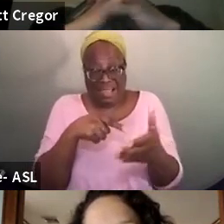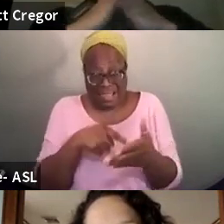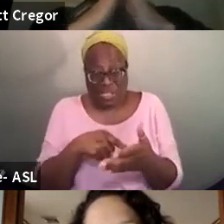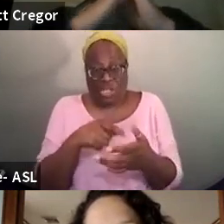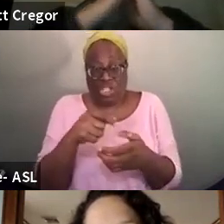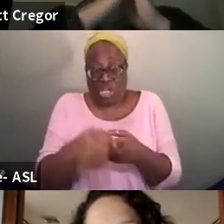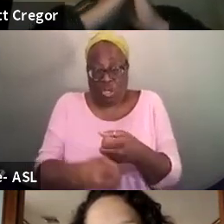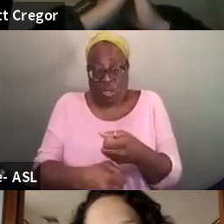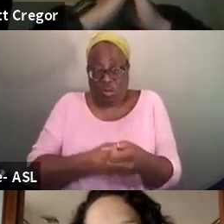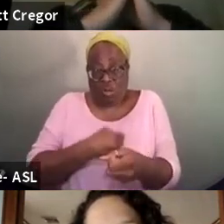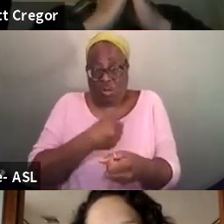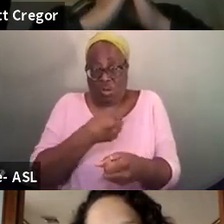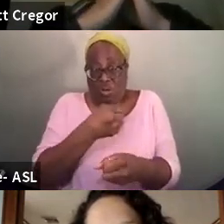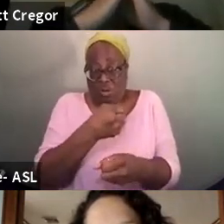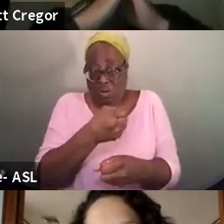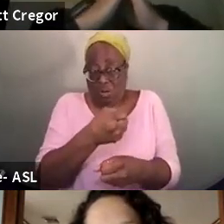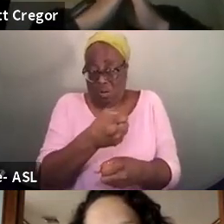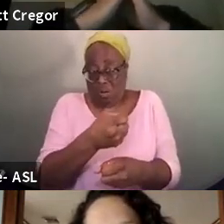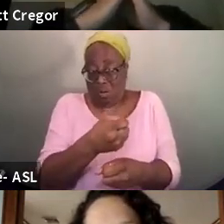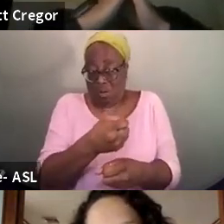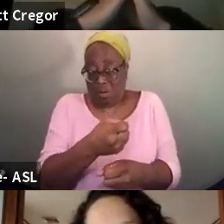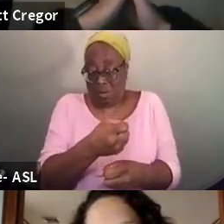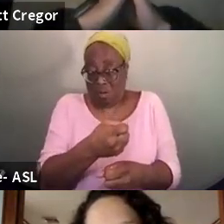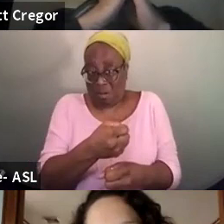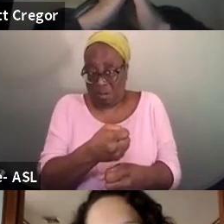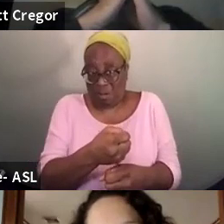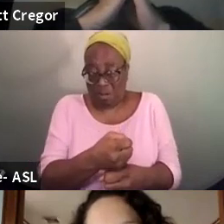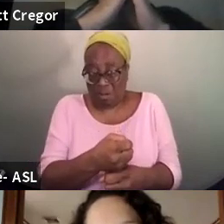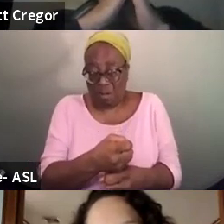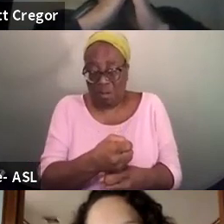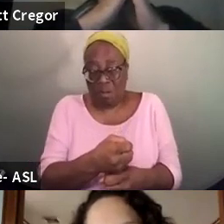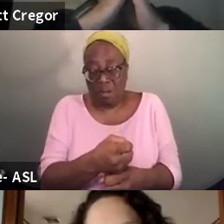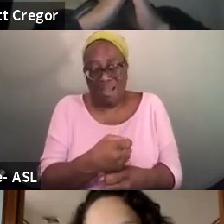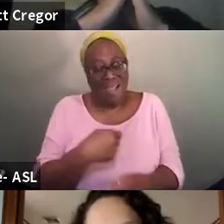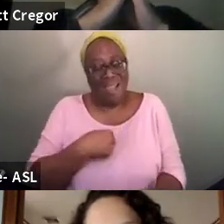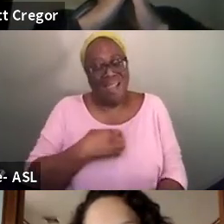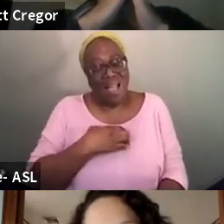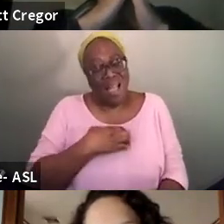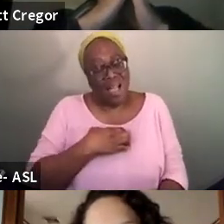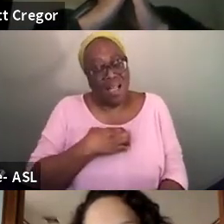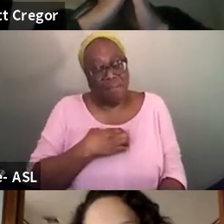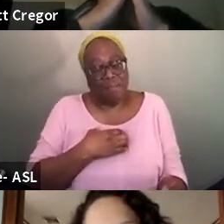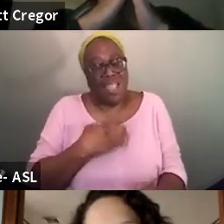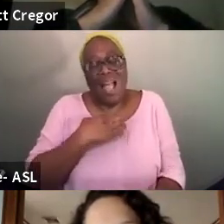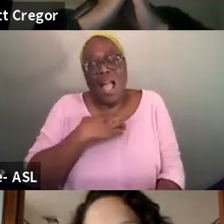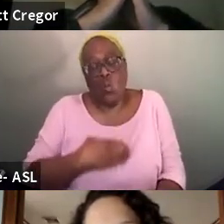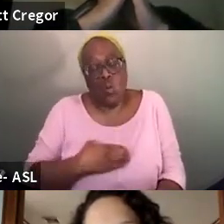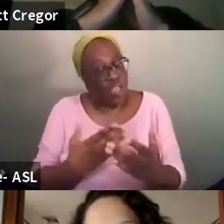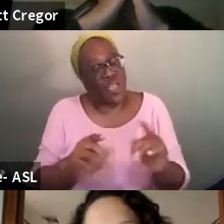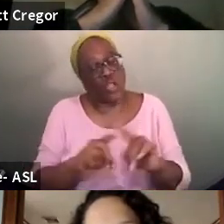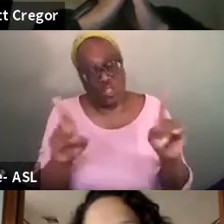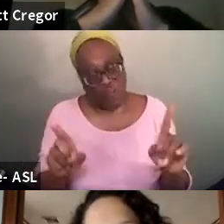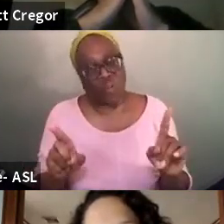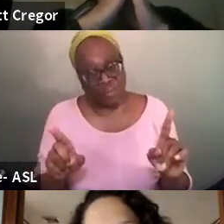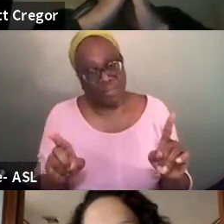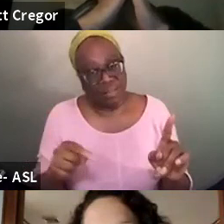particularly for kids in the district, I wish we could say differently. I wish I